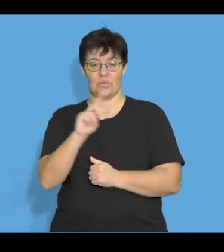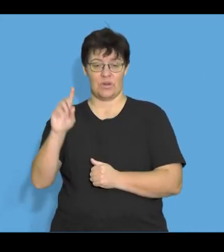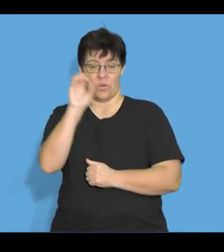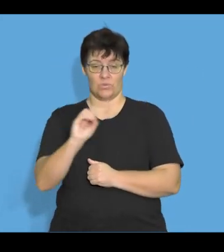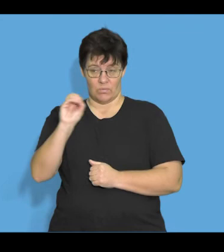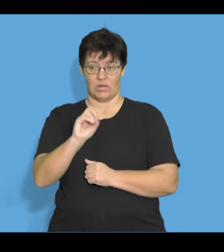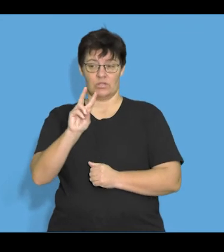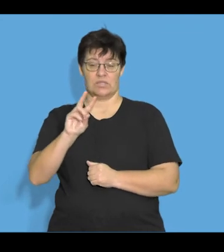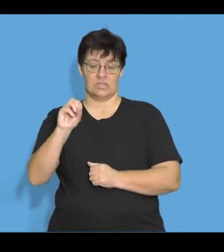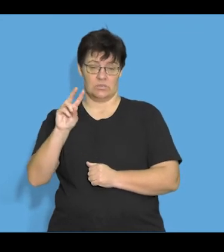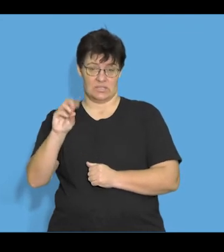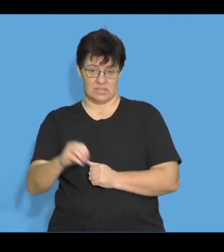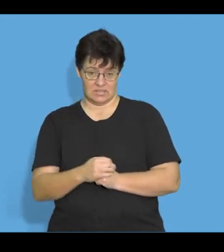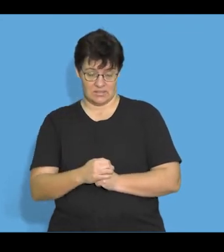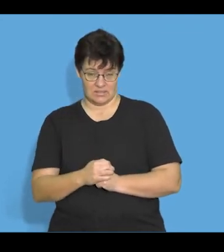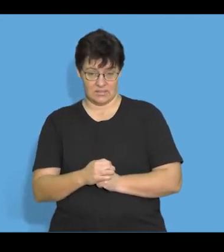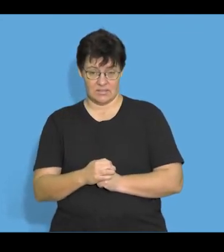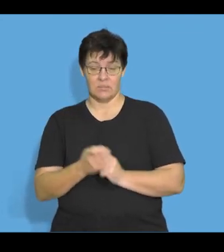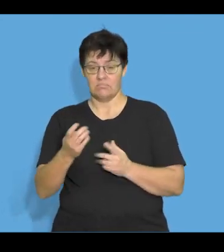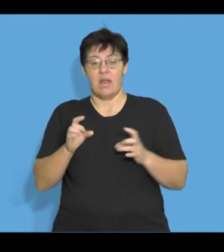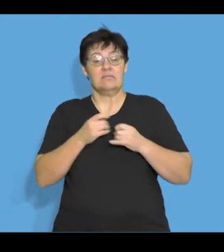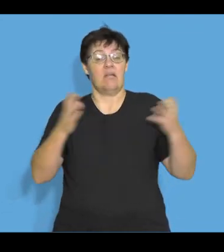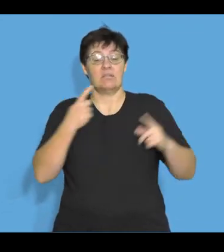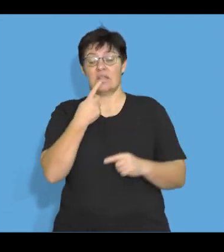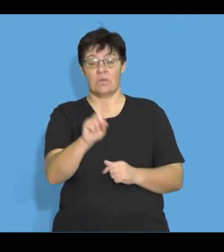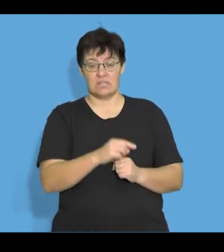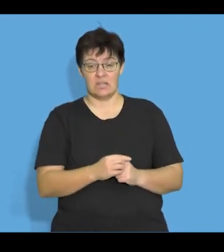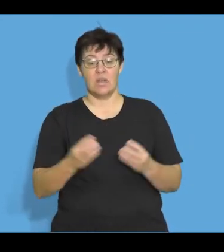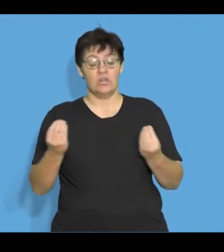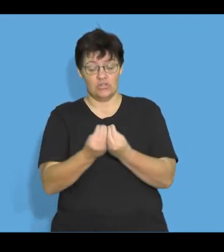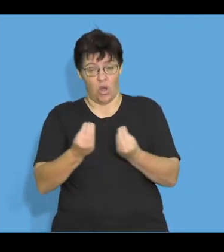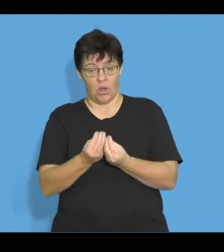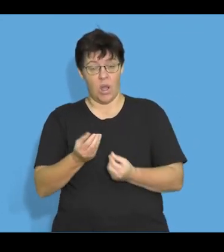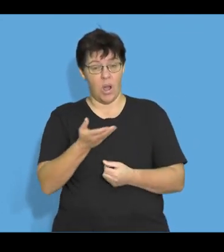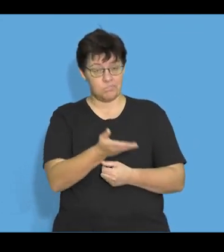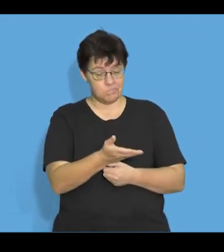October. And here we start off by saying, my stock on hand was